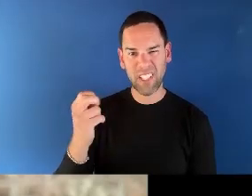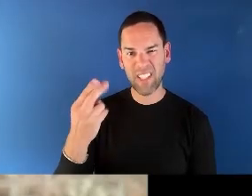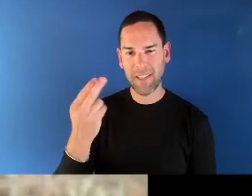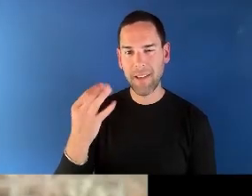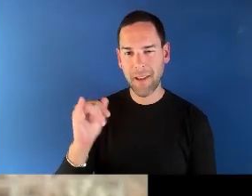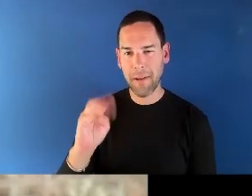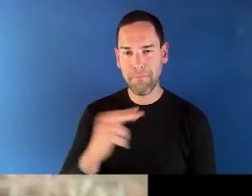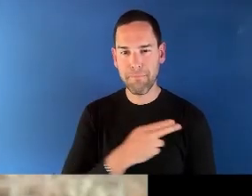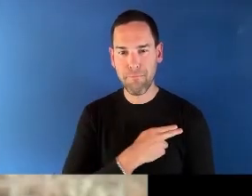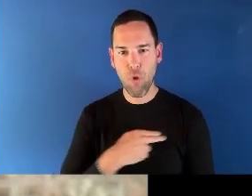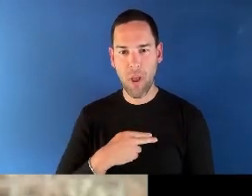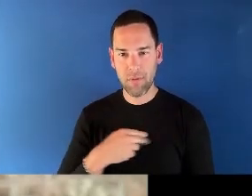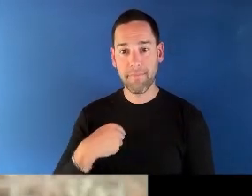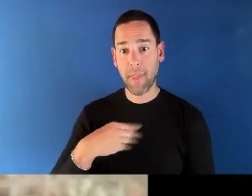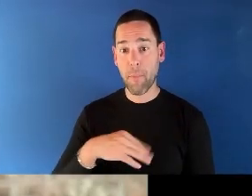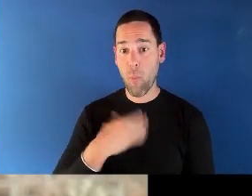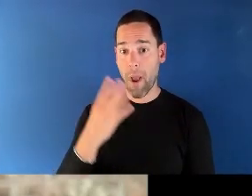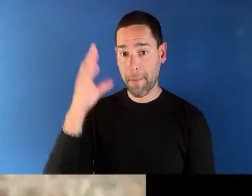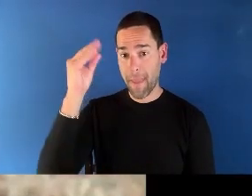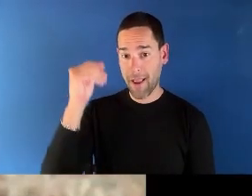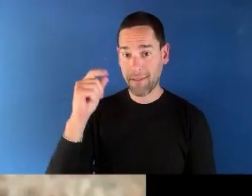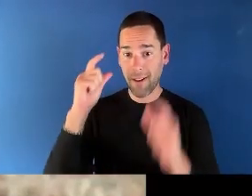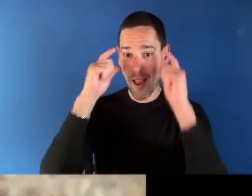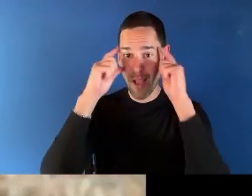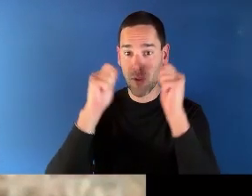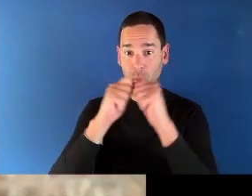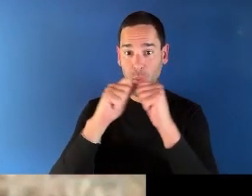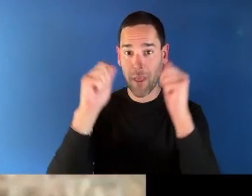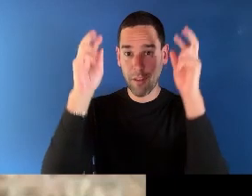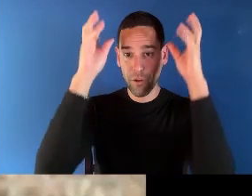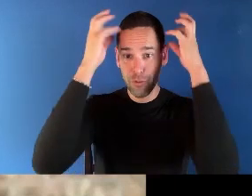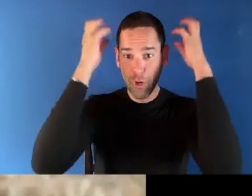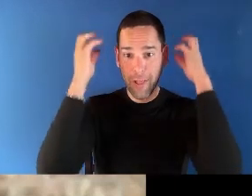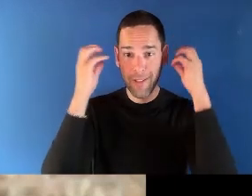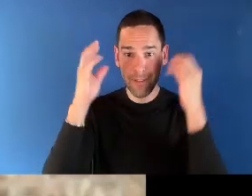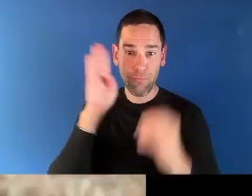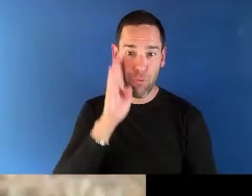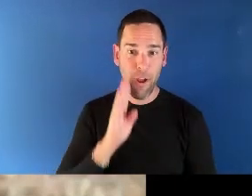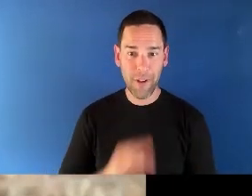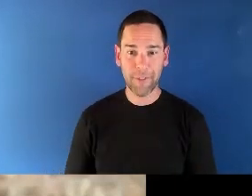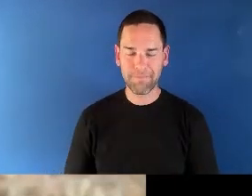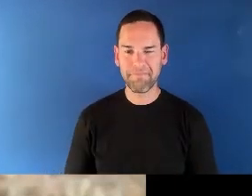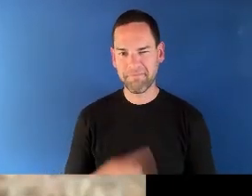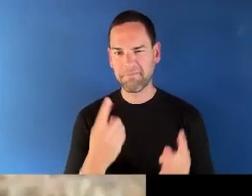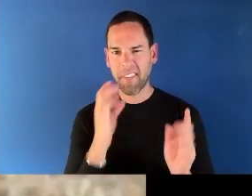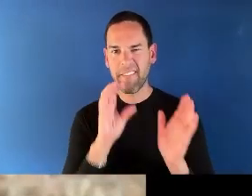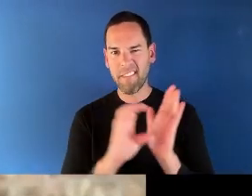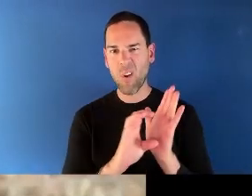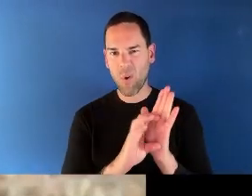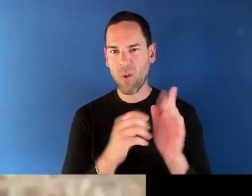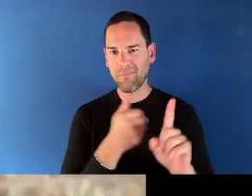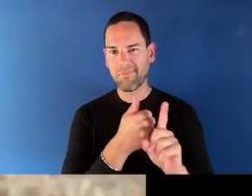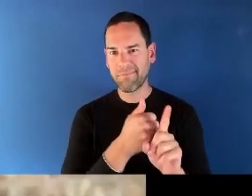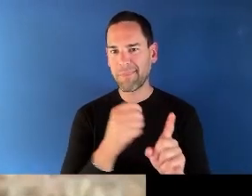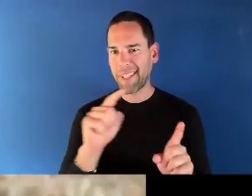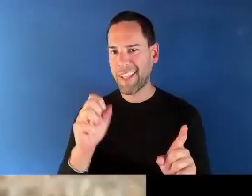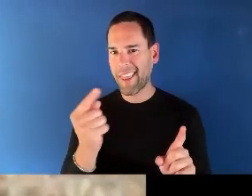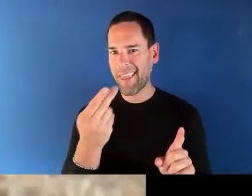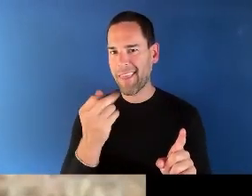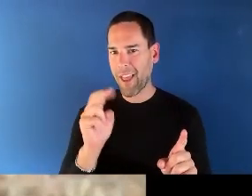wears glasses with curly brown hair, and A headshot of Ethan Brown in a purple sport